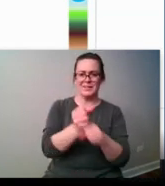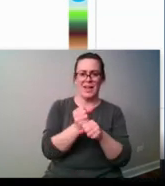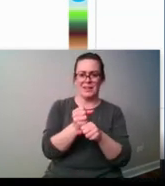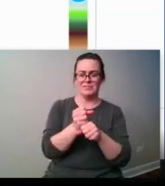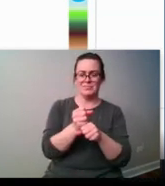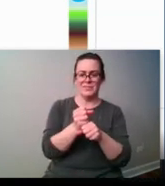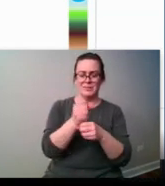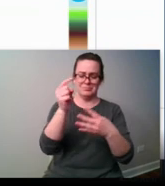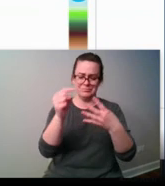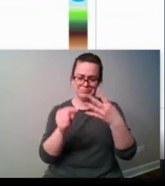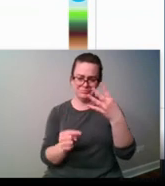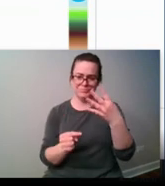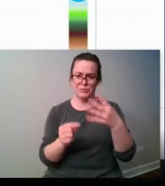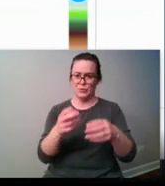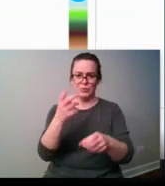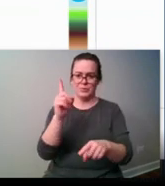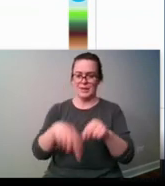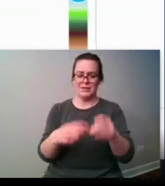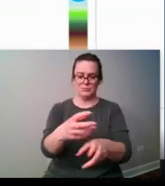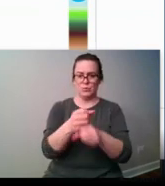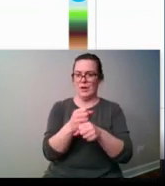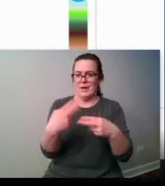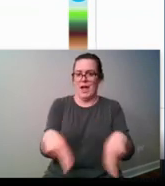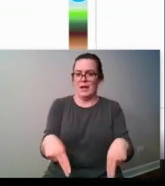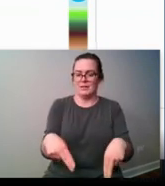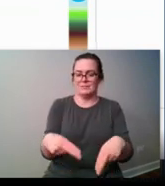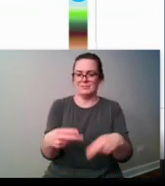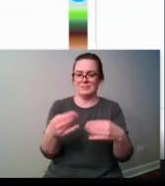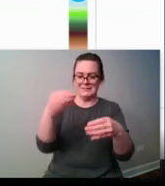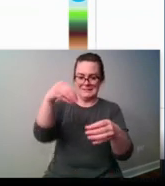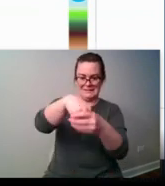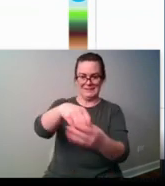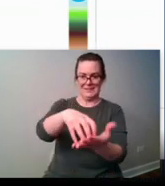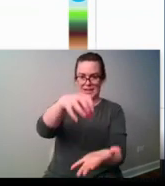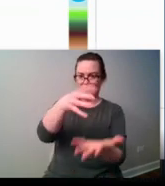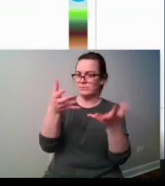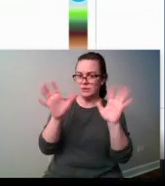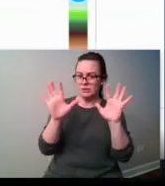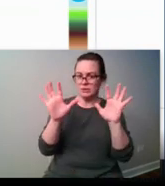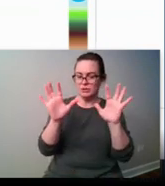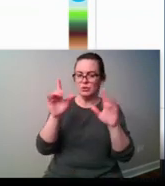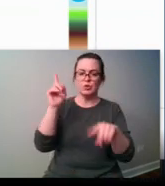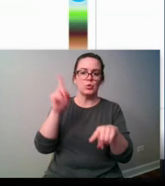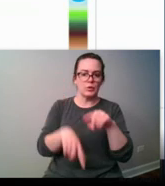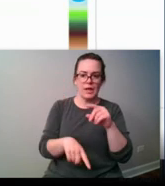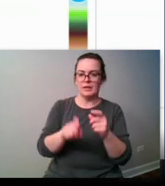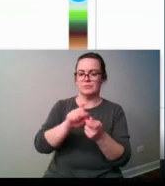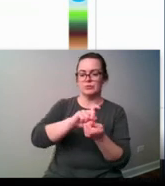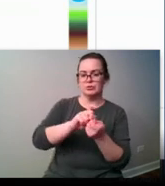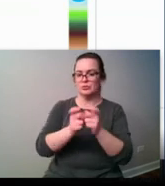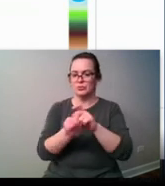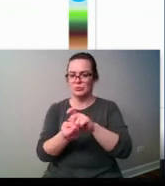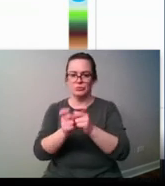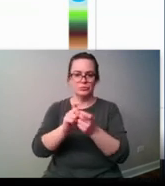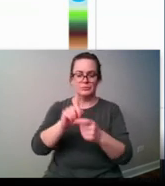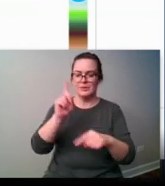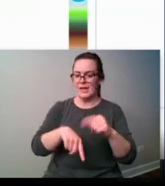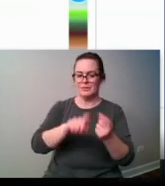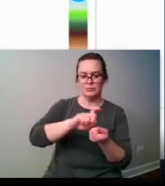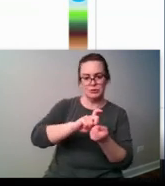are permanent. They cannot be undone. In an irreversible change, new materials are always